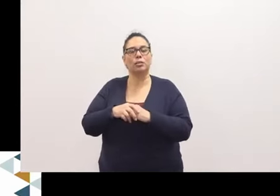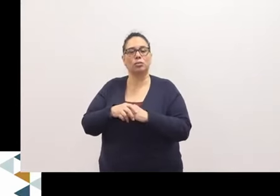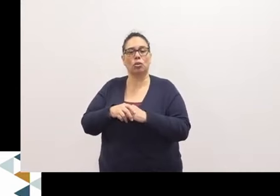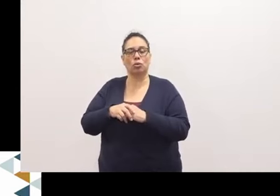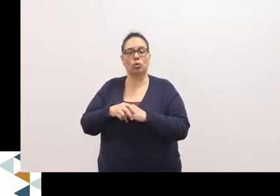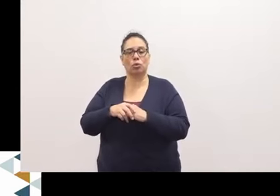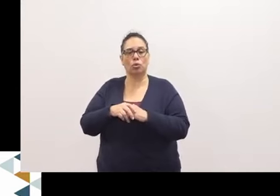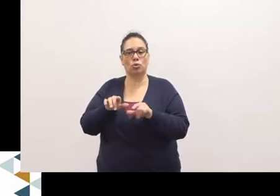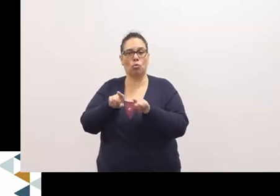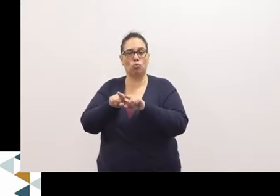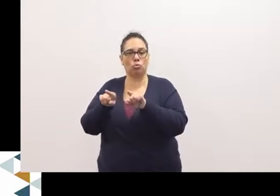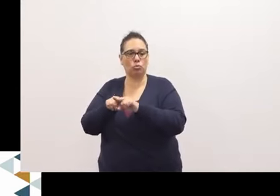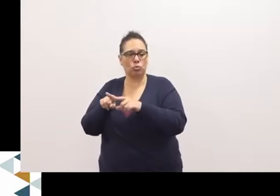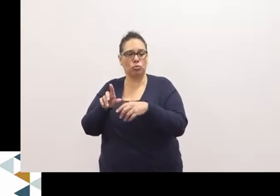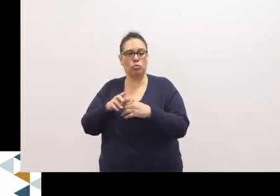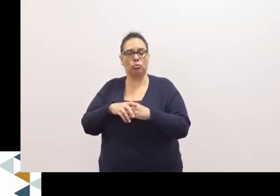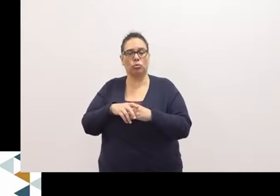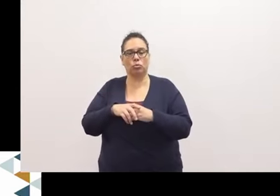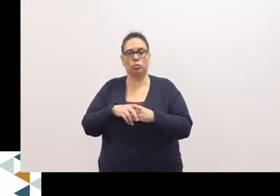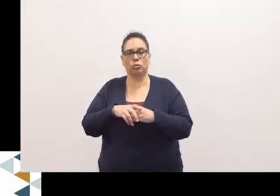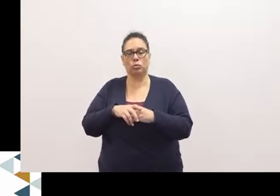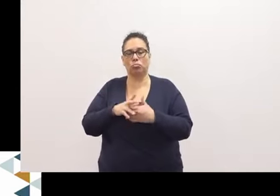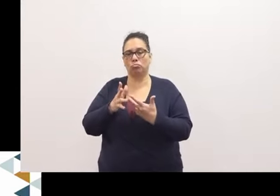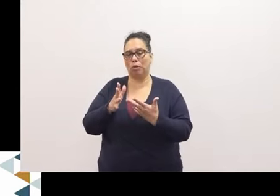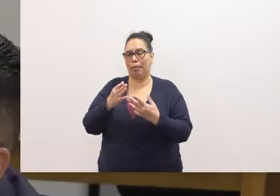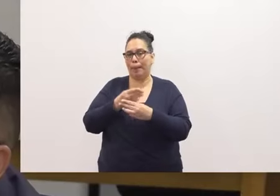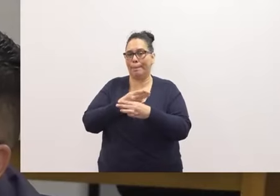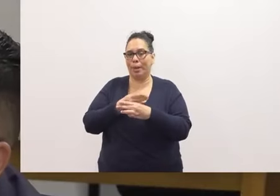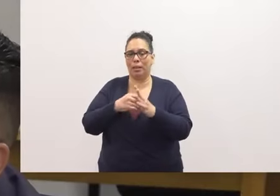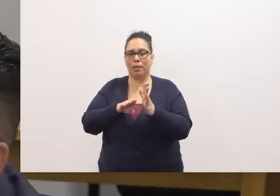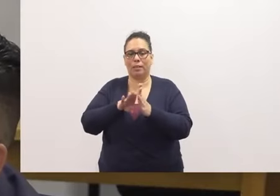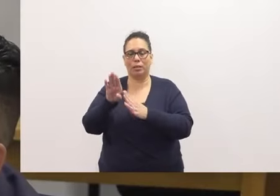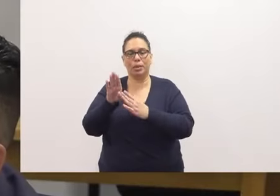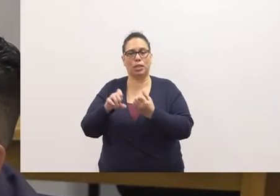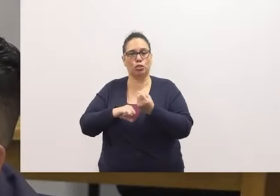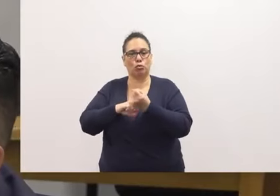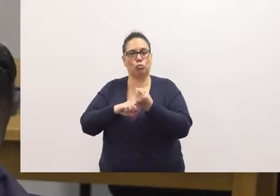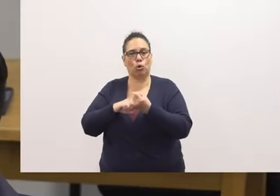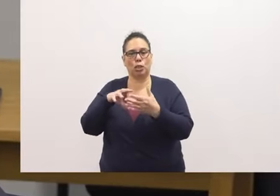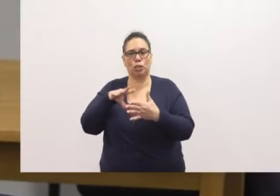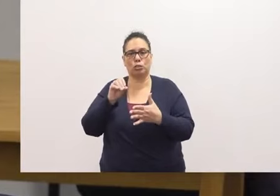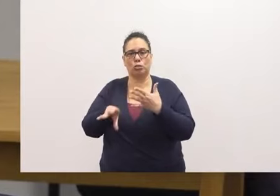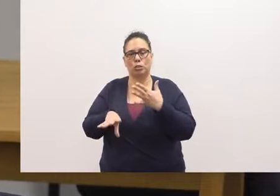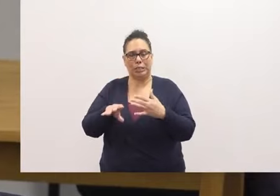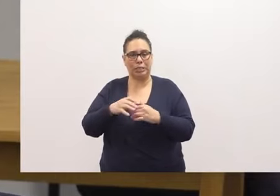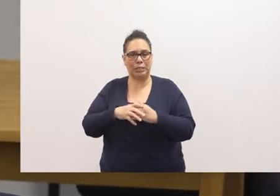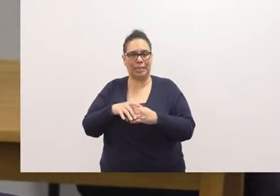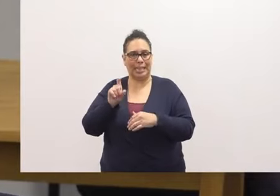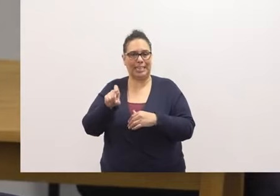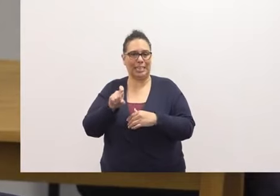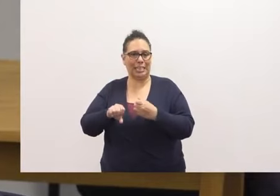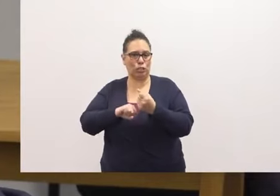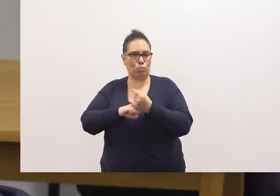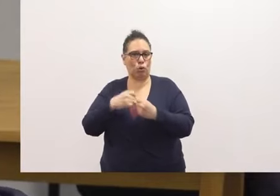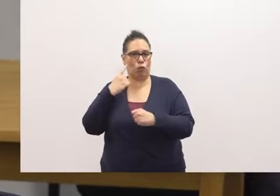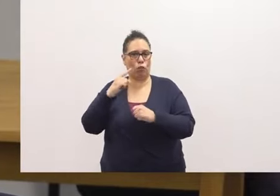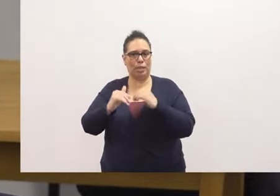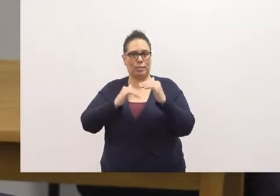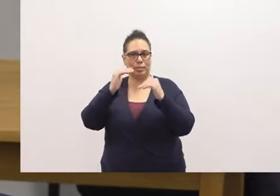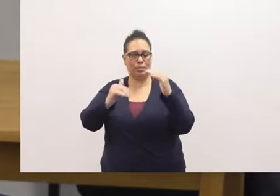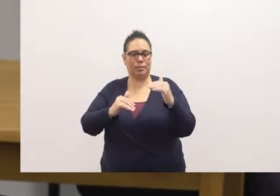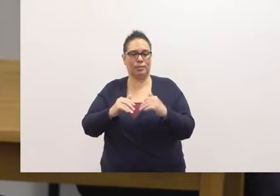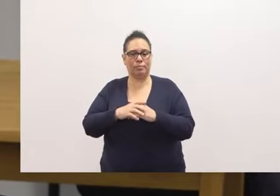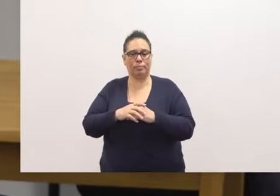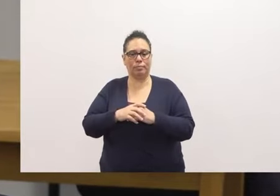that also capture some of the elective work that they've done. So their math development courses are there to support the students that are needing support for acceleration in sixth and